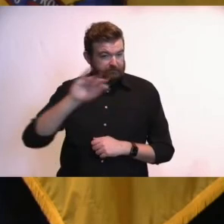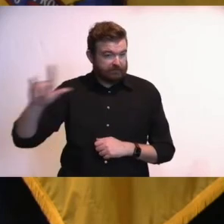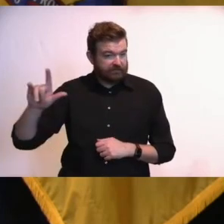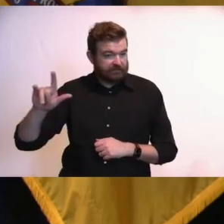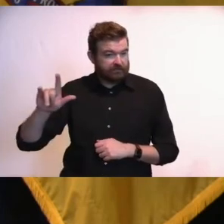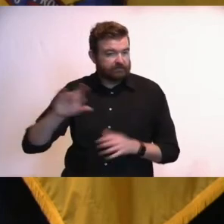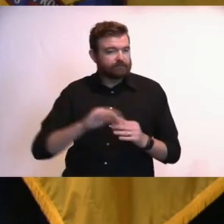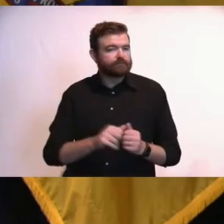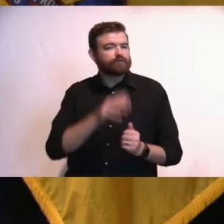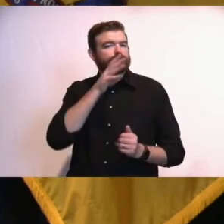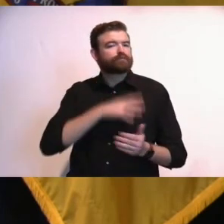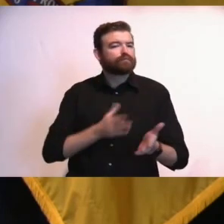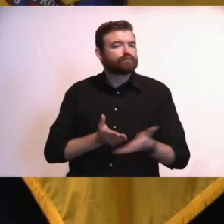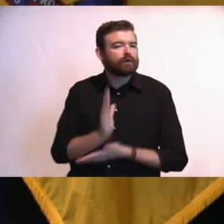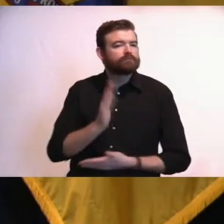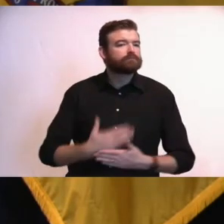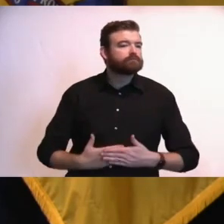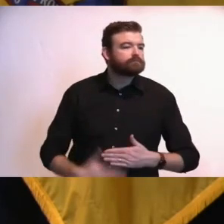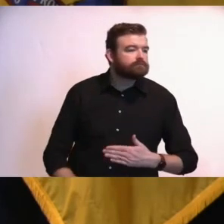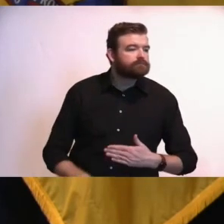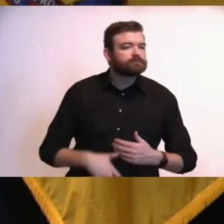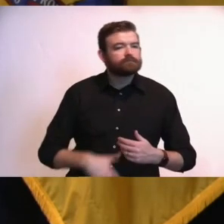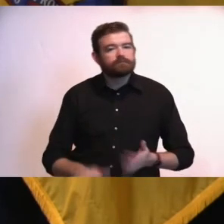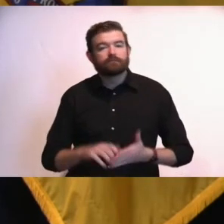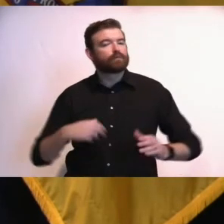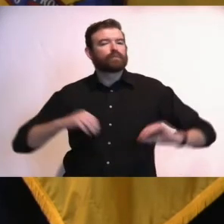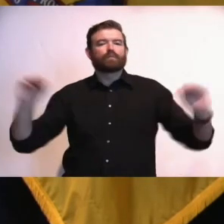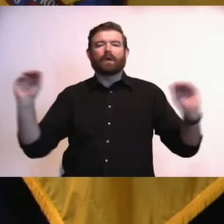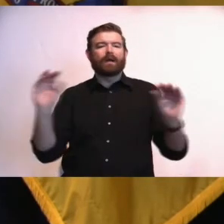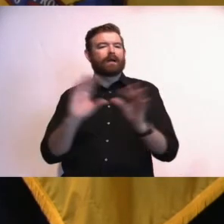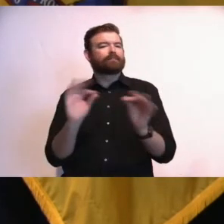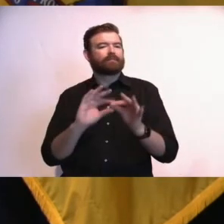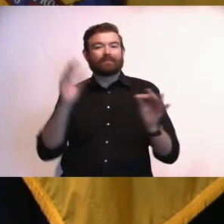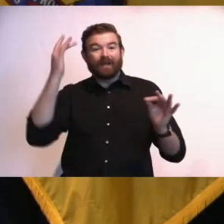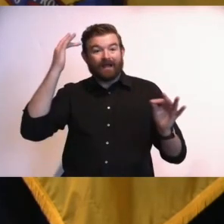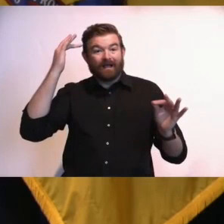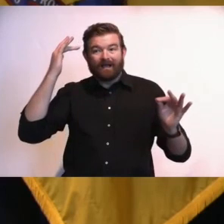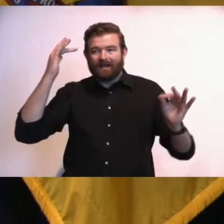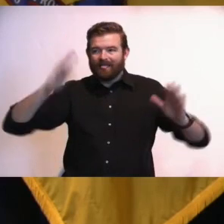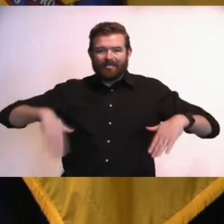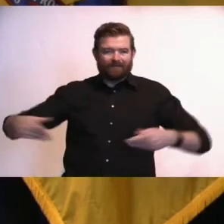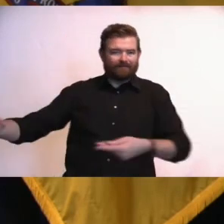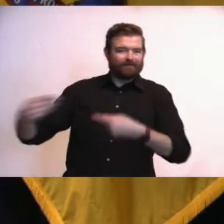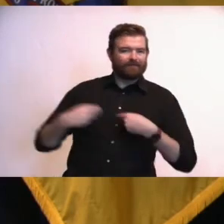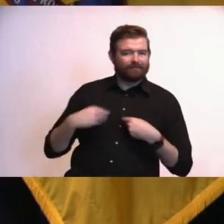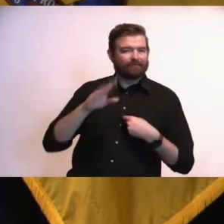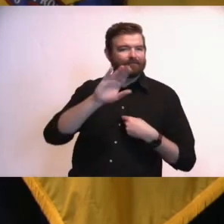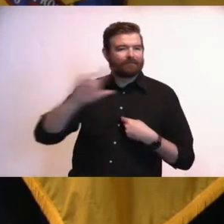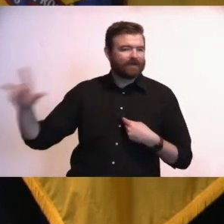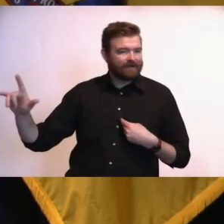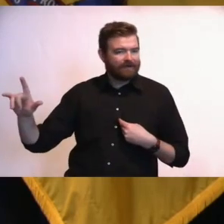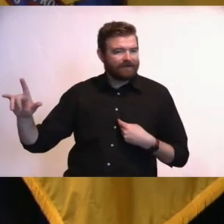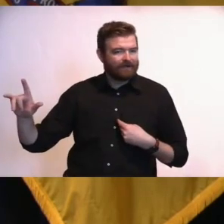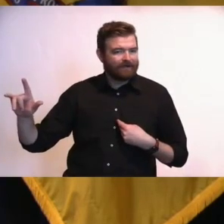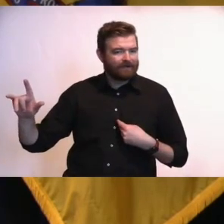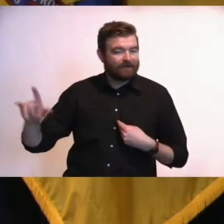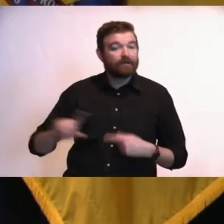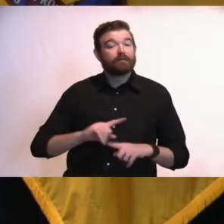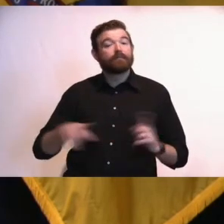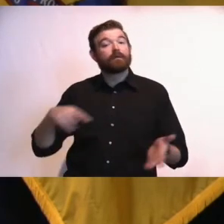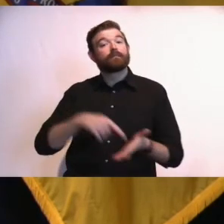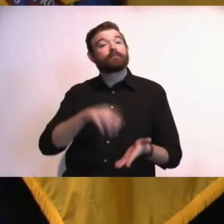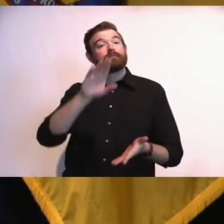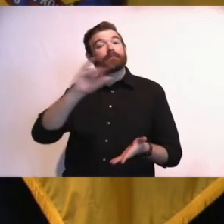something we would normally do, but a bill that guarantees a woman's